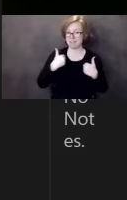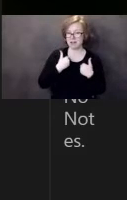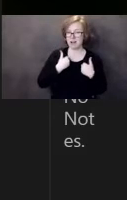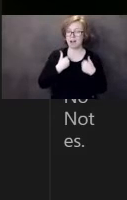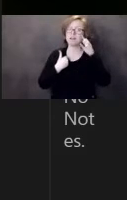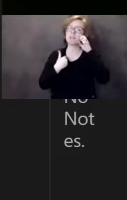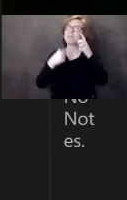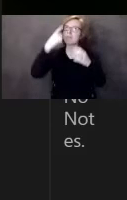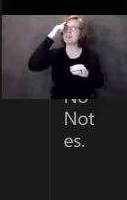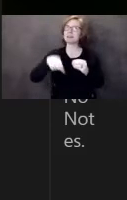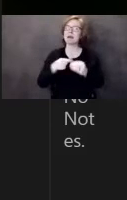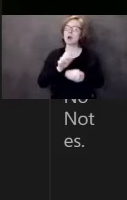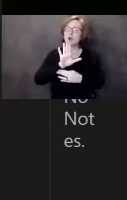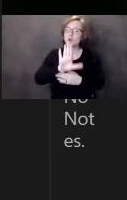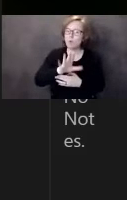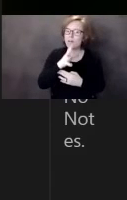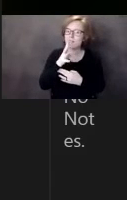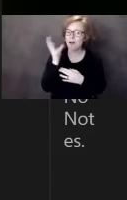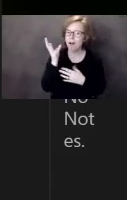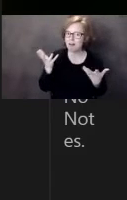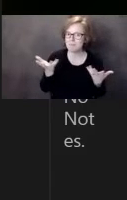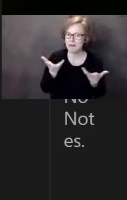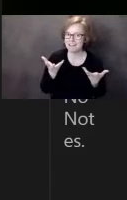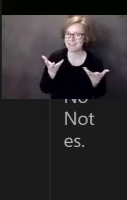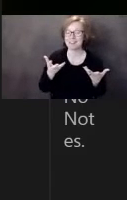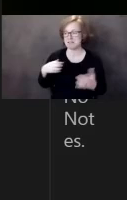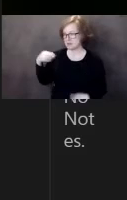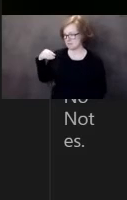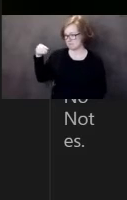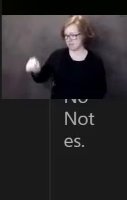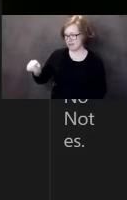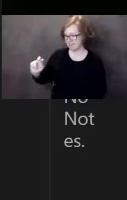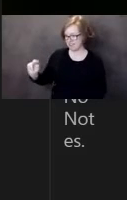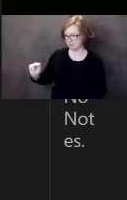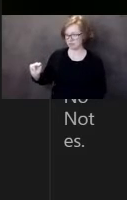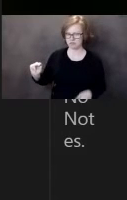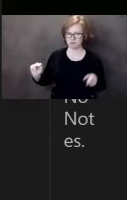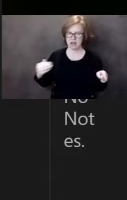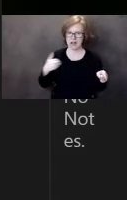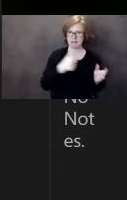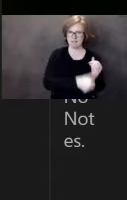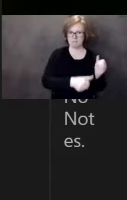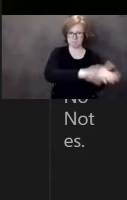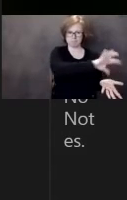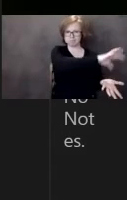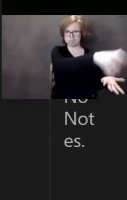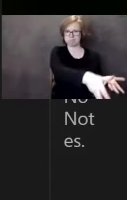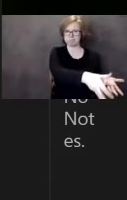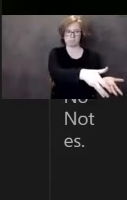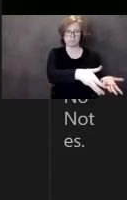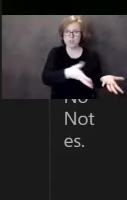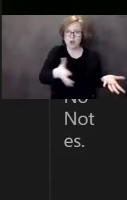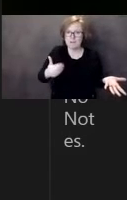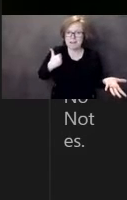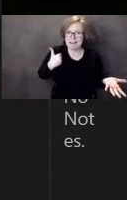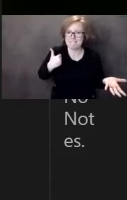resources? Do not pay for nitrogen if you've got piles of manure. You have an on-farm resource. It needs